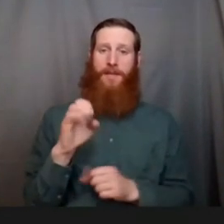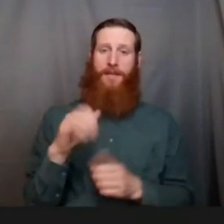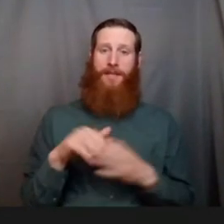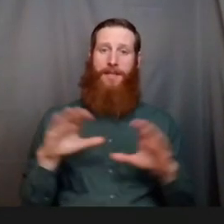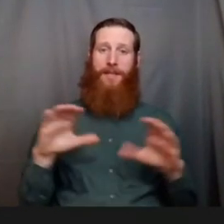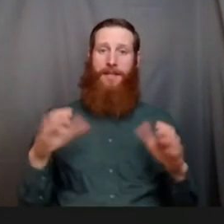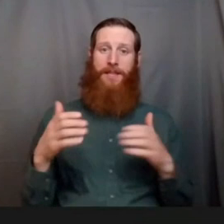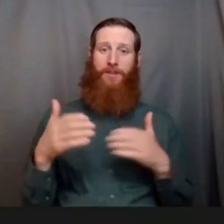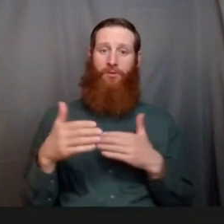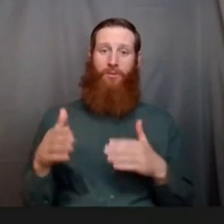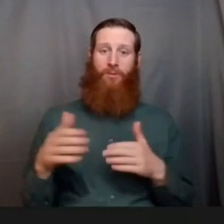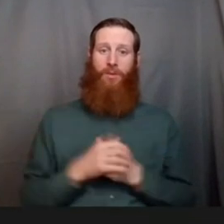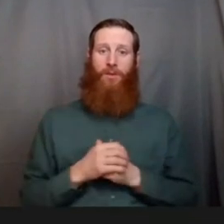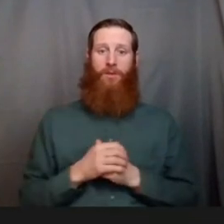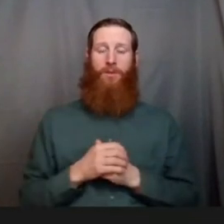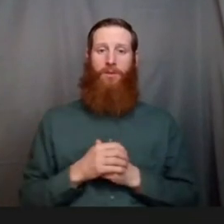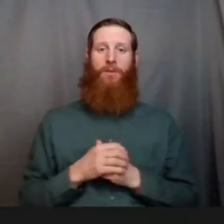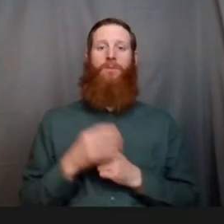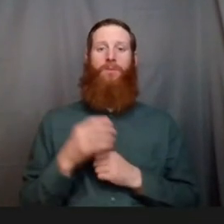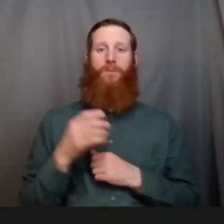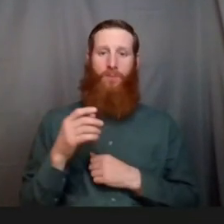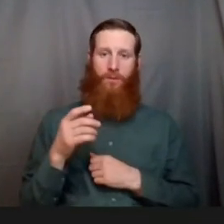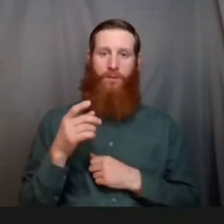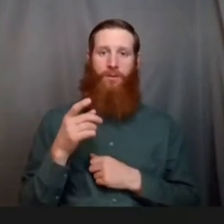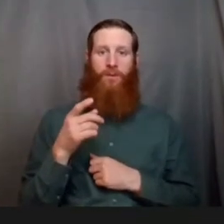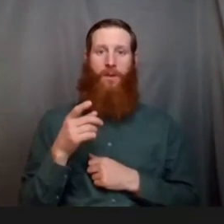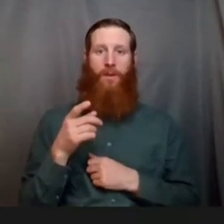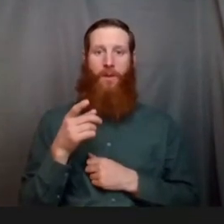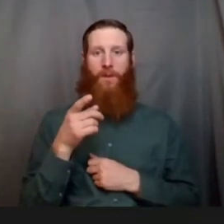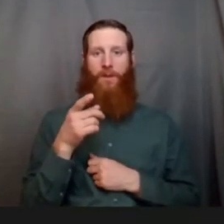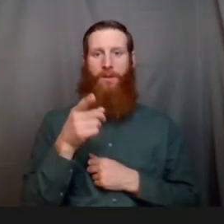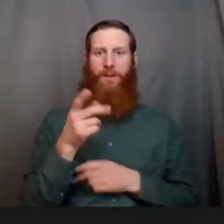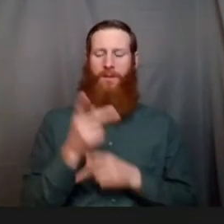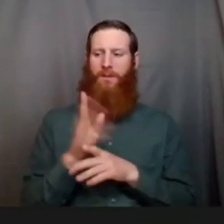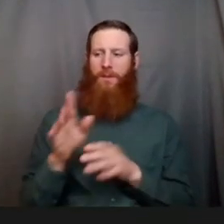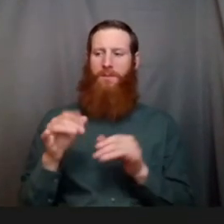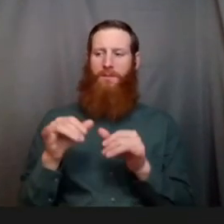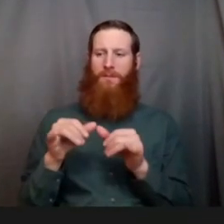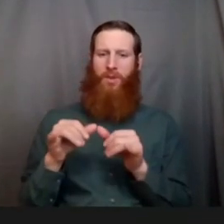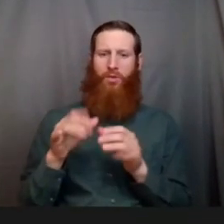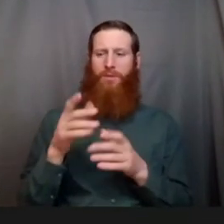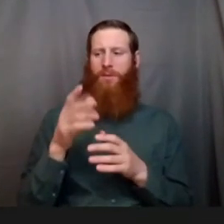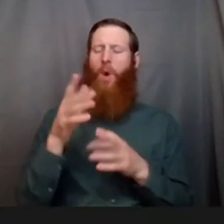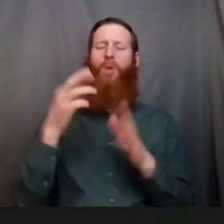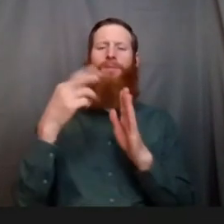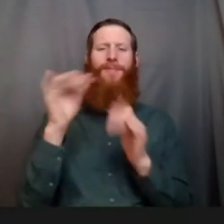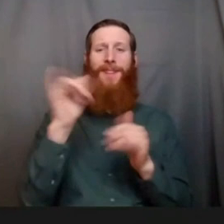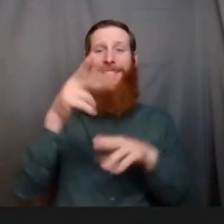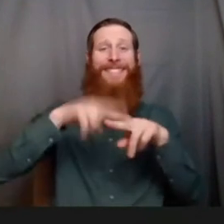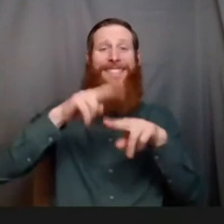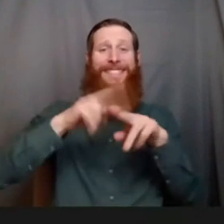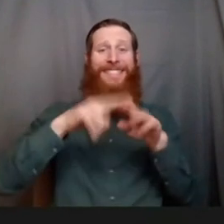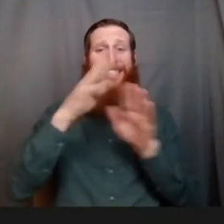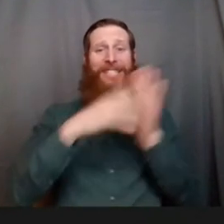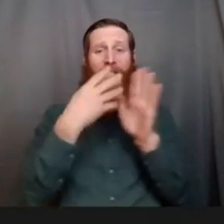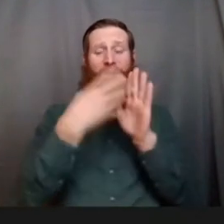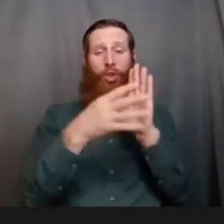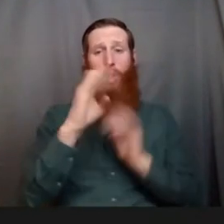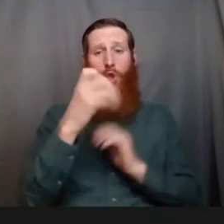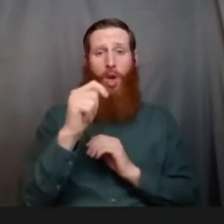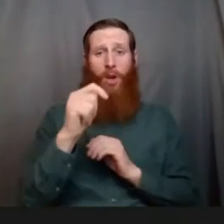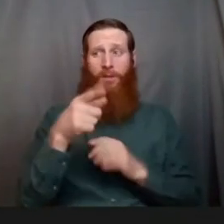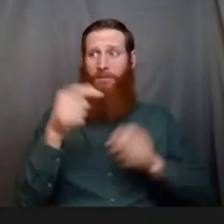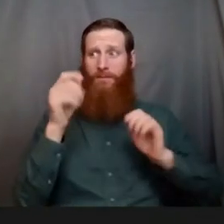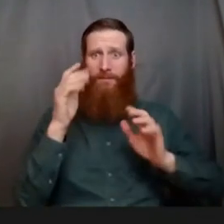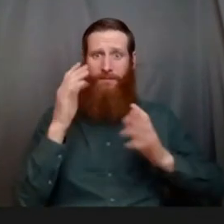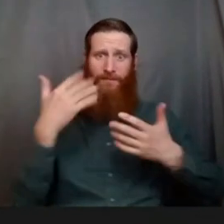tracing measures that are in place. They could be simple measures like seating charts. You'd be surprised at a simple seating chart and having regular seating,